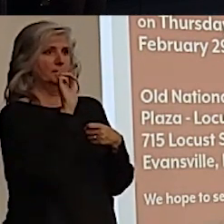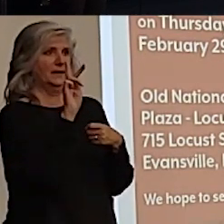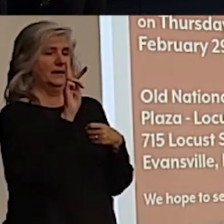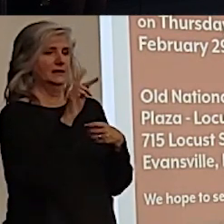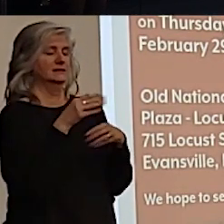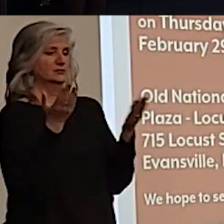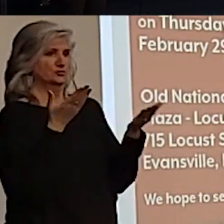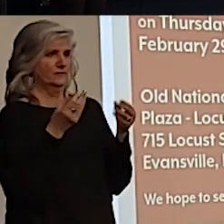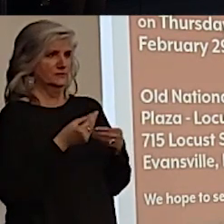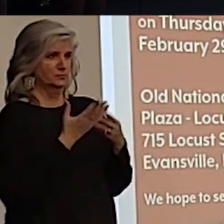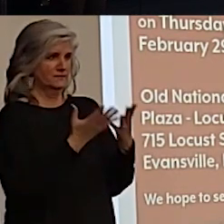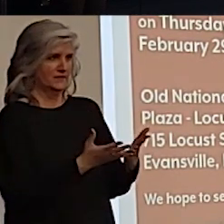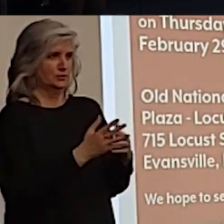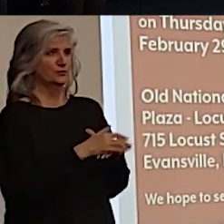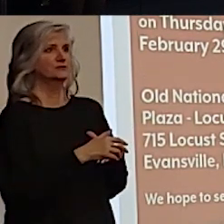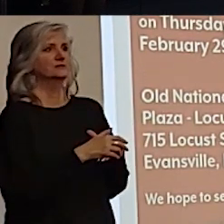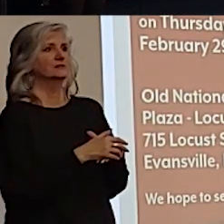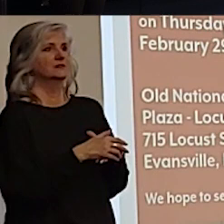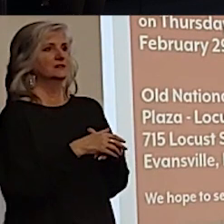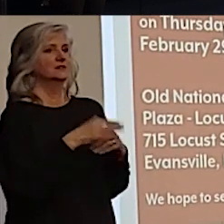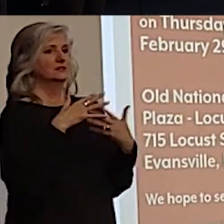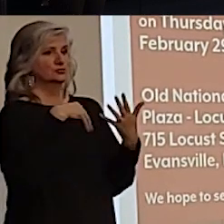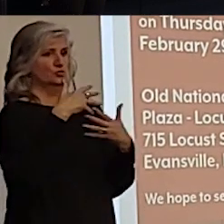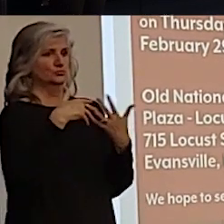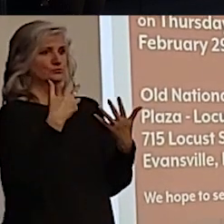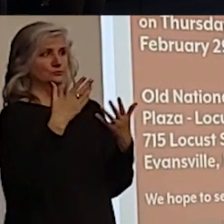service providers, social services,